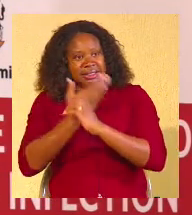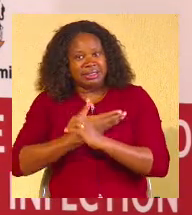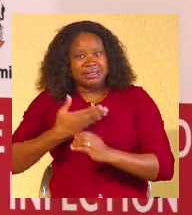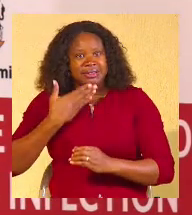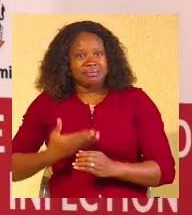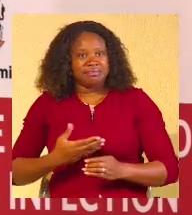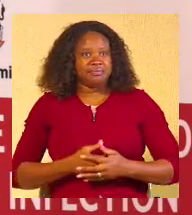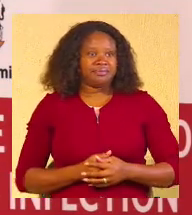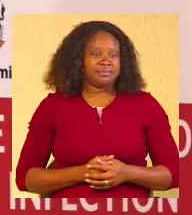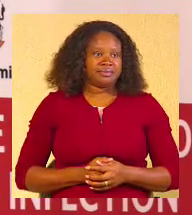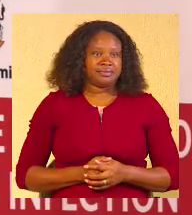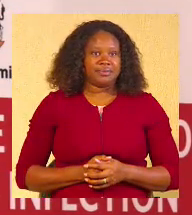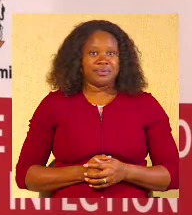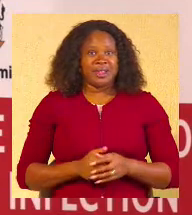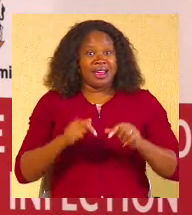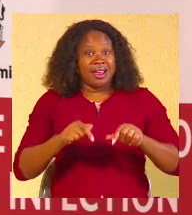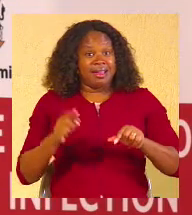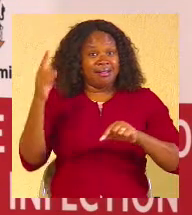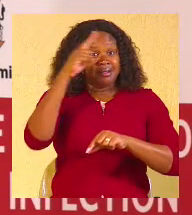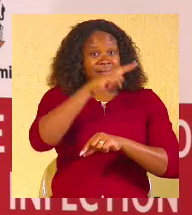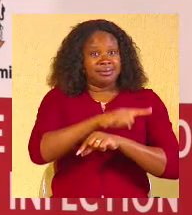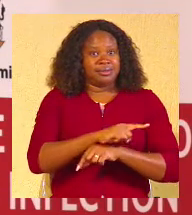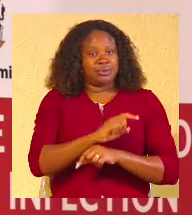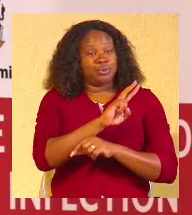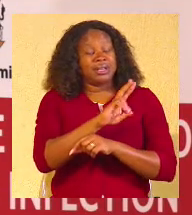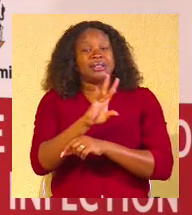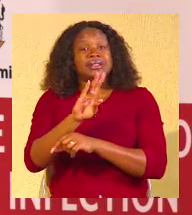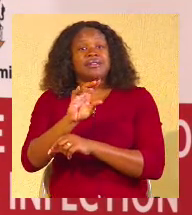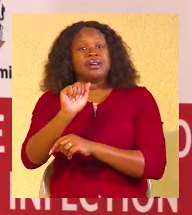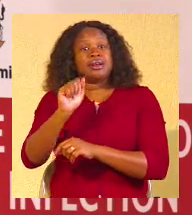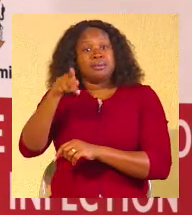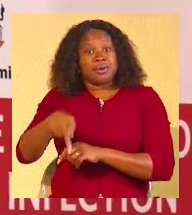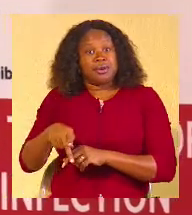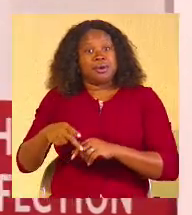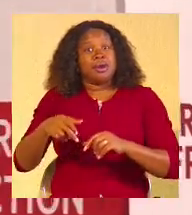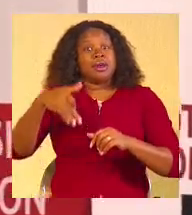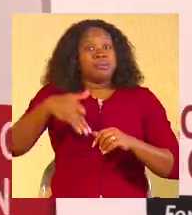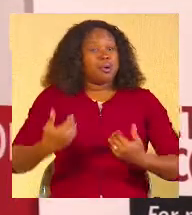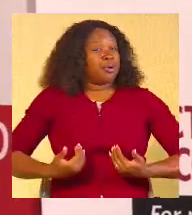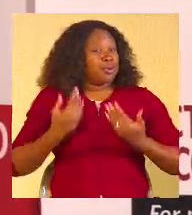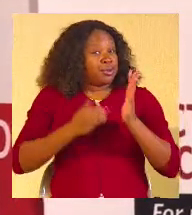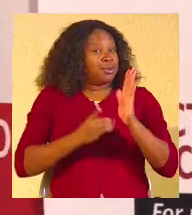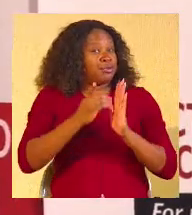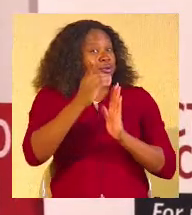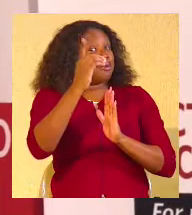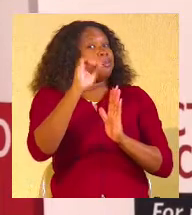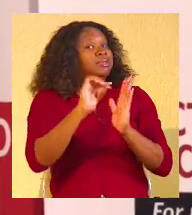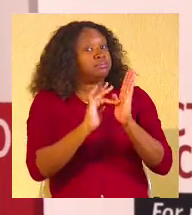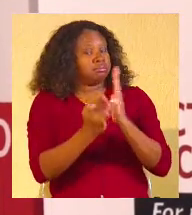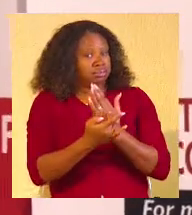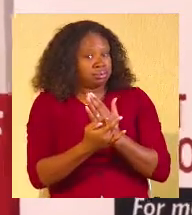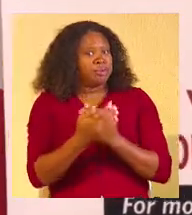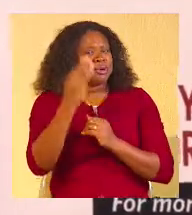gentlemen. This day, the 27th of April in the Namibian Youth Development Calendar,